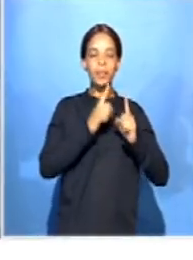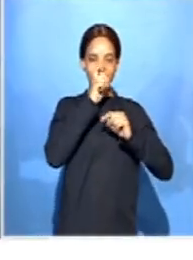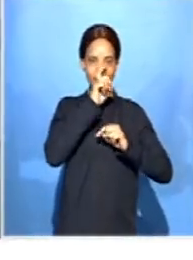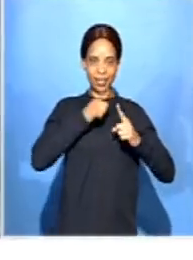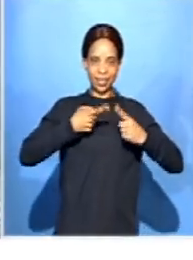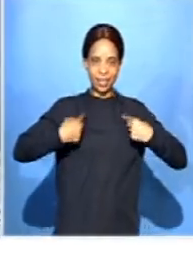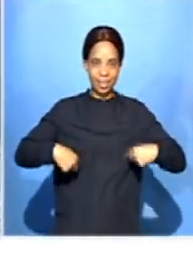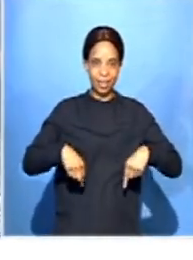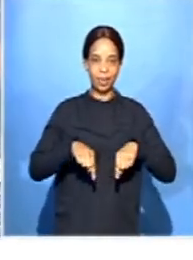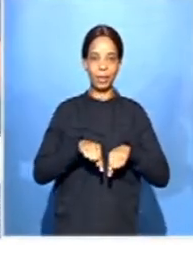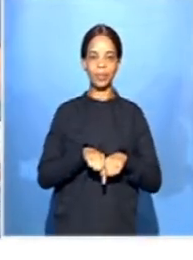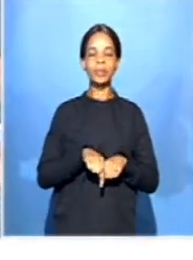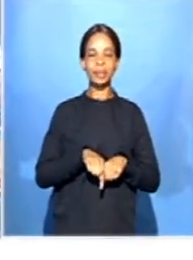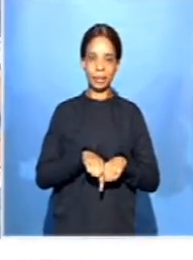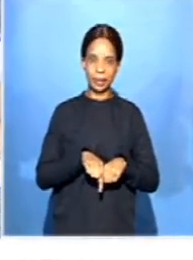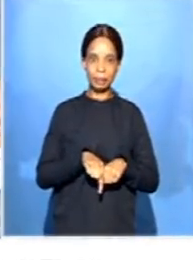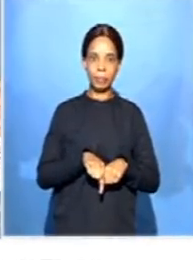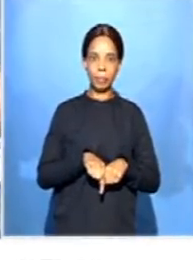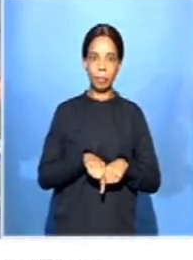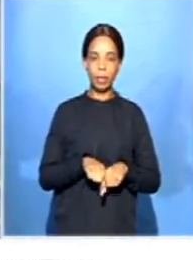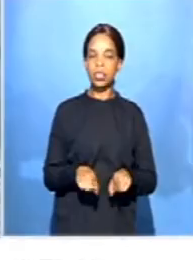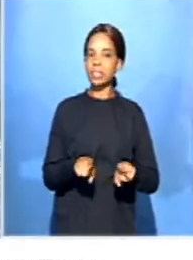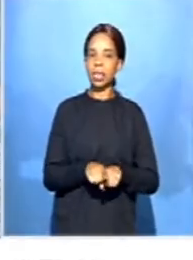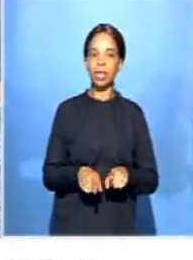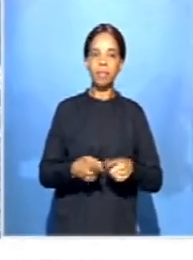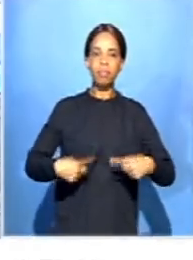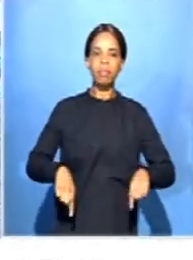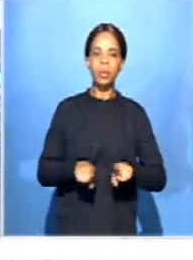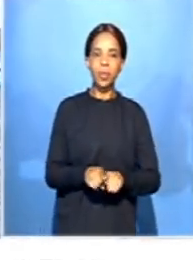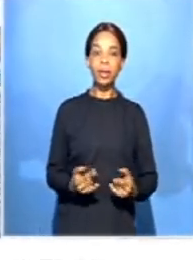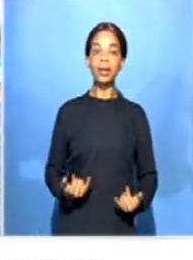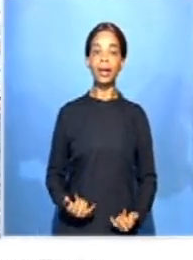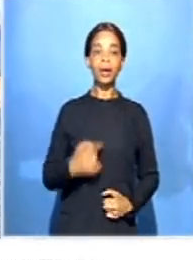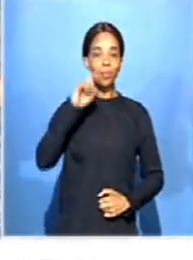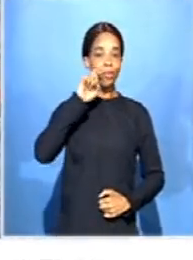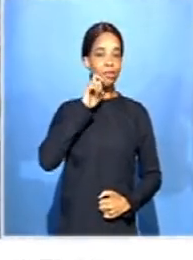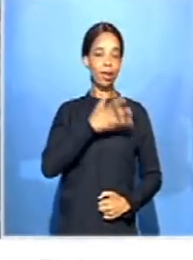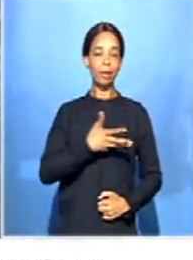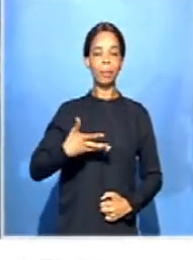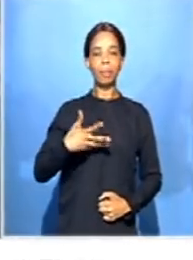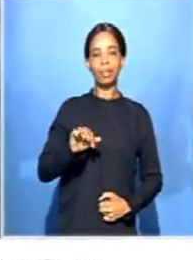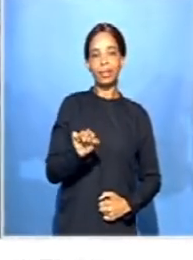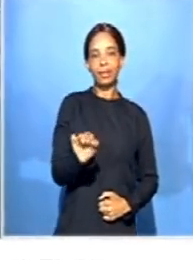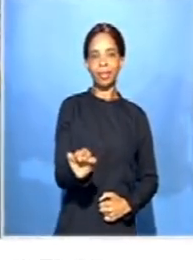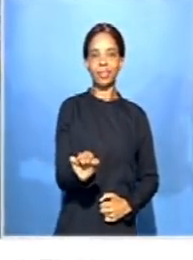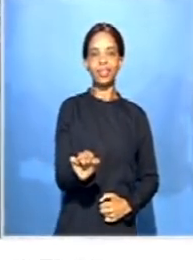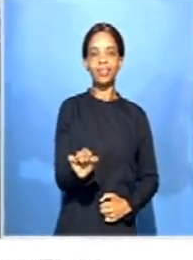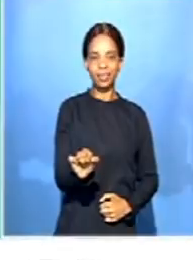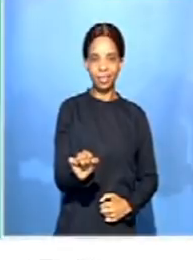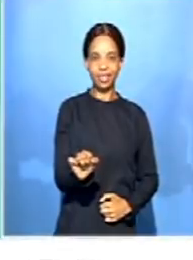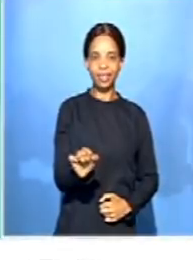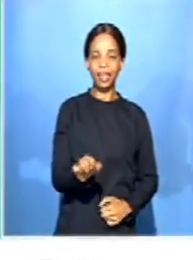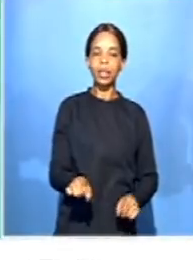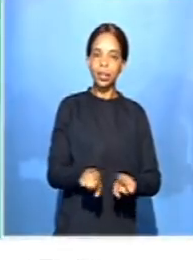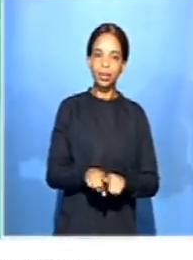nna bonkgono wa lona ka gore re ile ra ba ditsala le lona gape ka ntlha